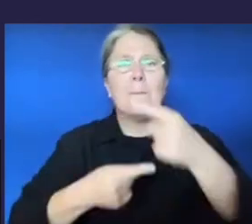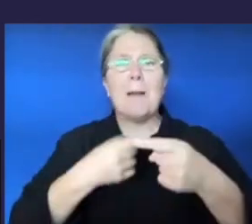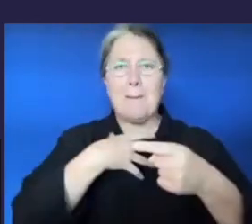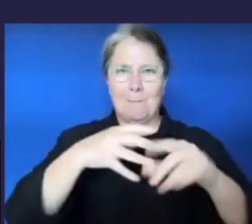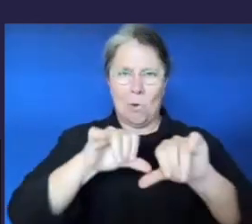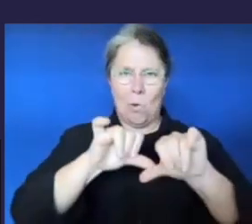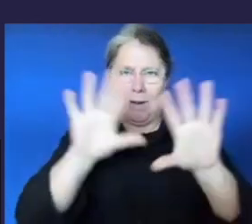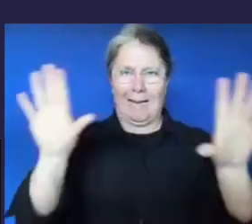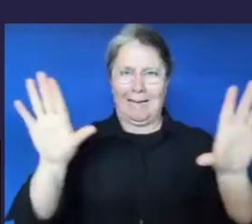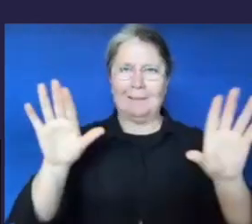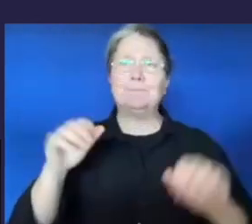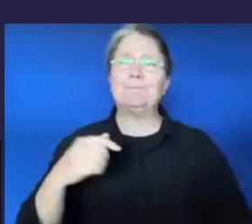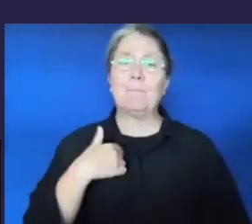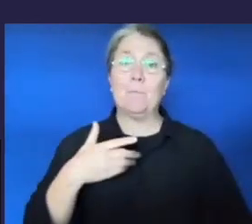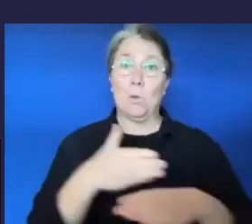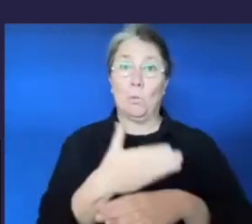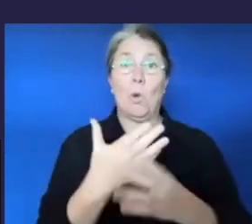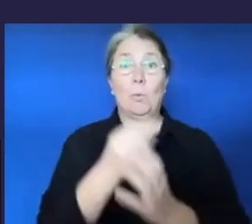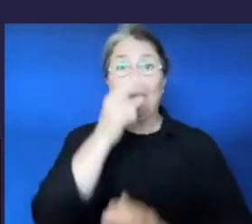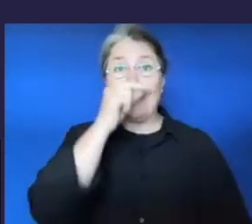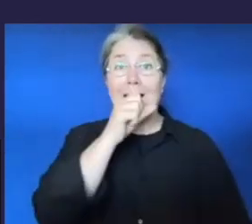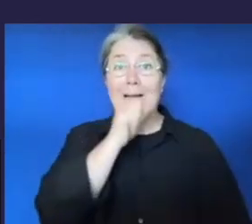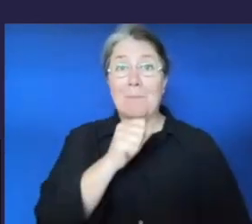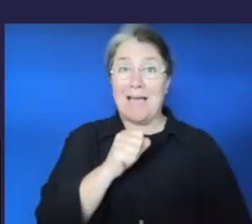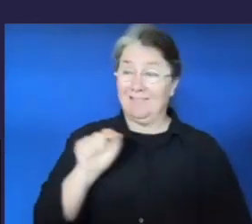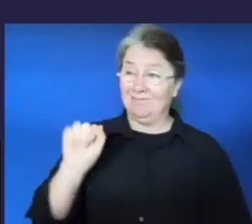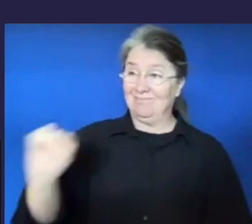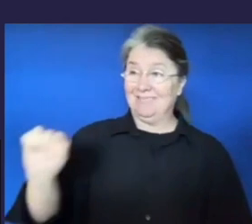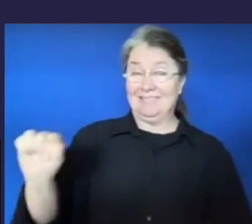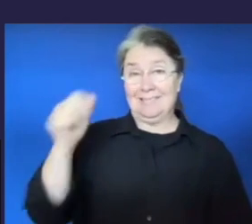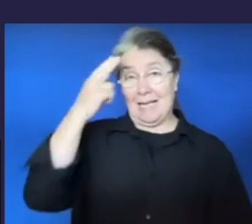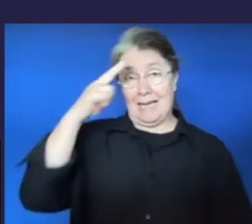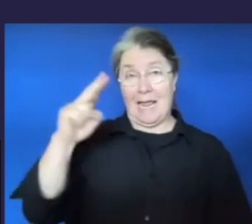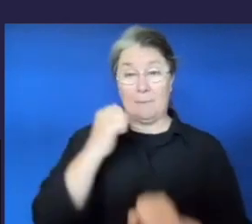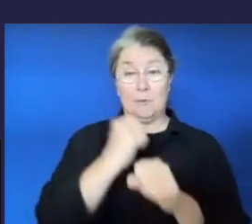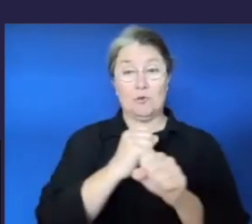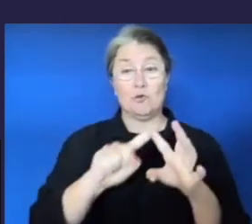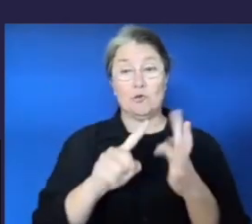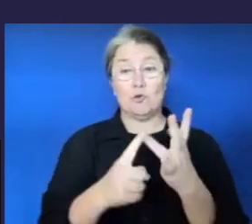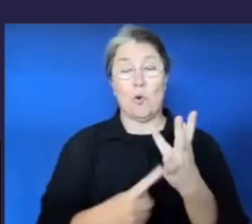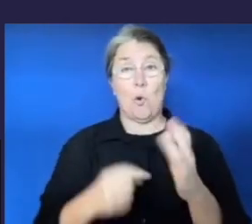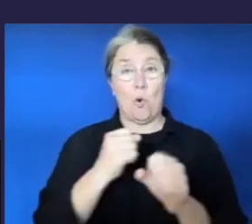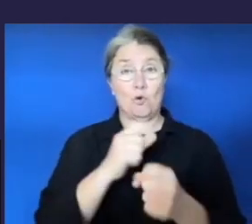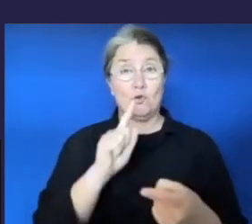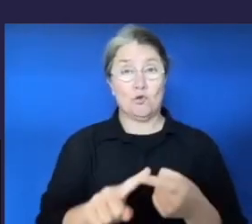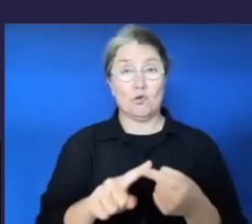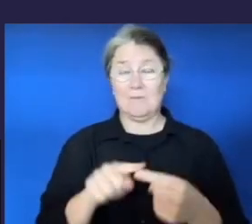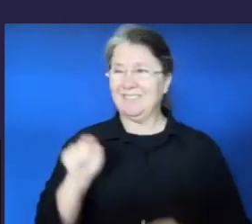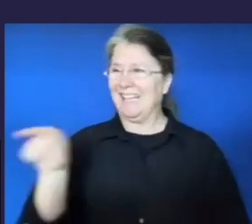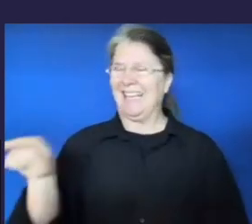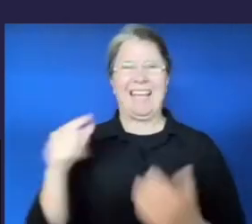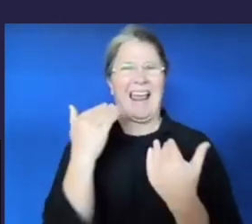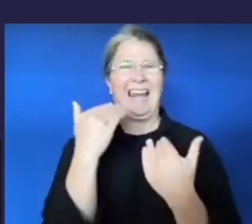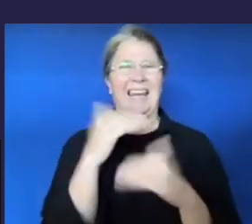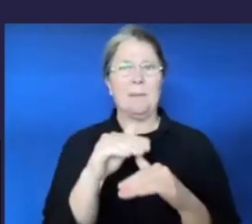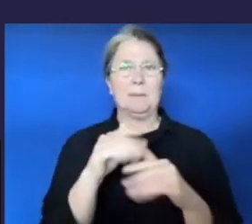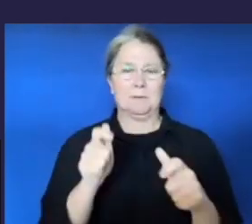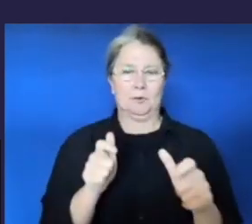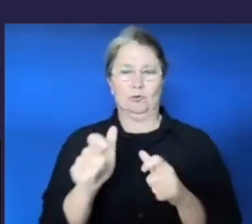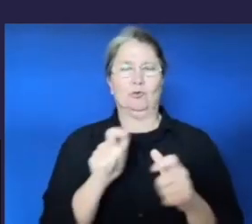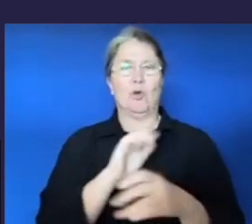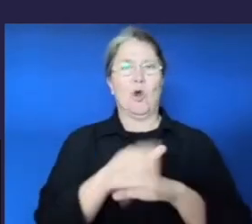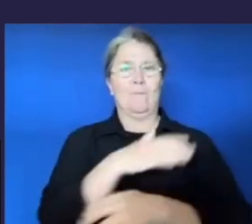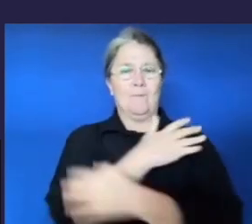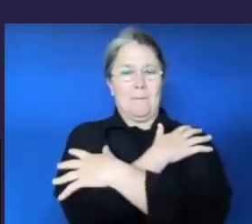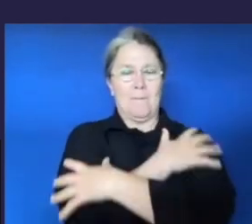worked with a young man named George who had limited use of the control of his motor functions of his body. He